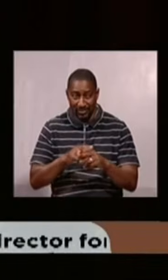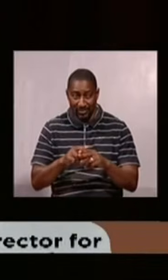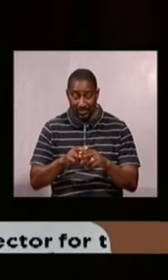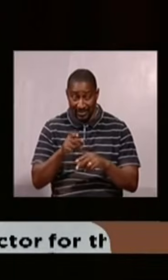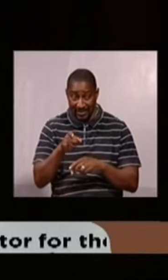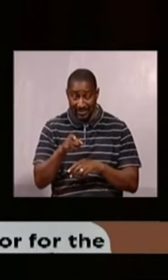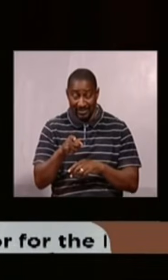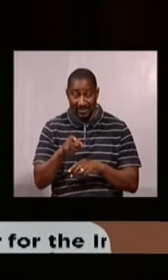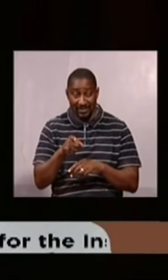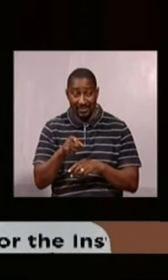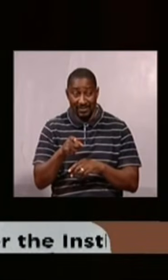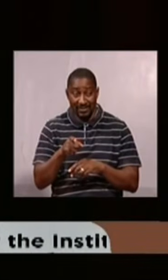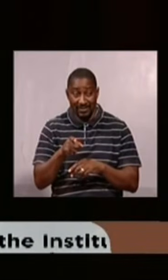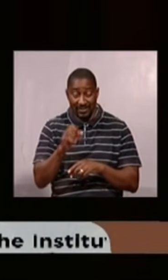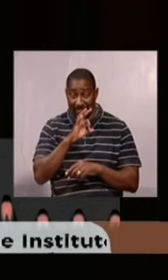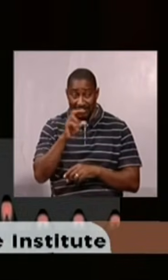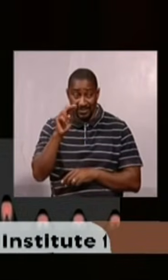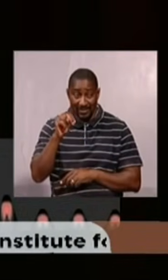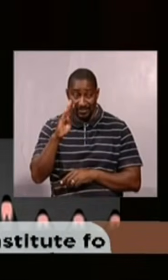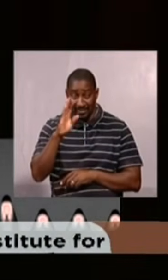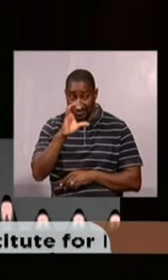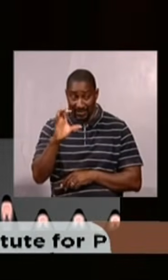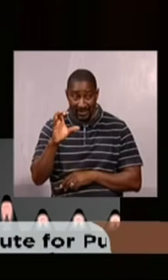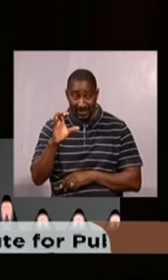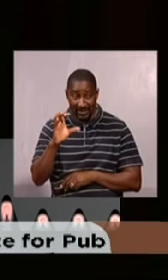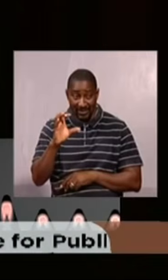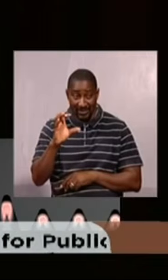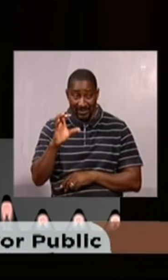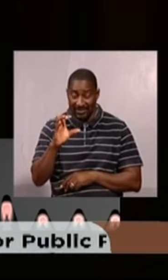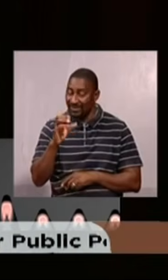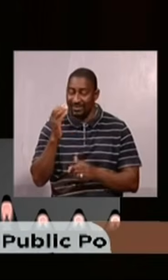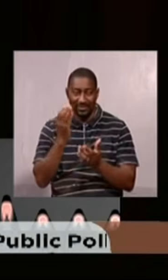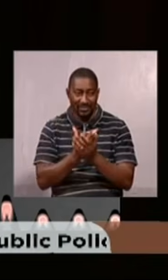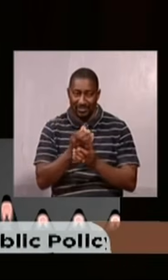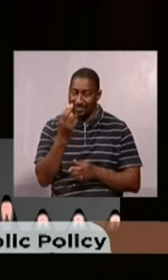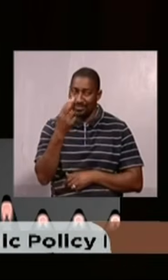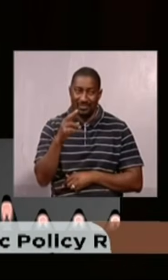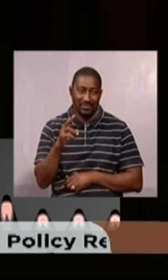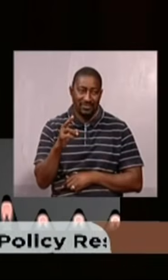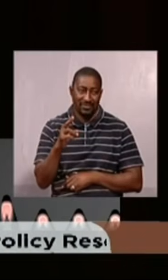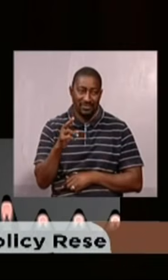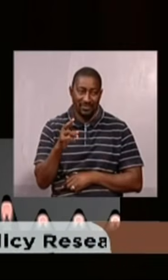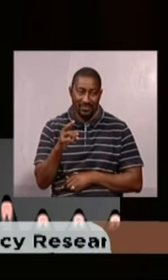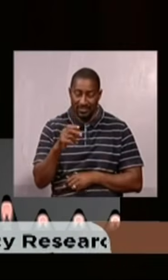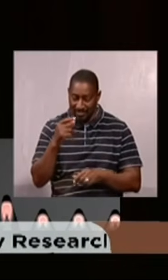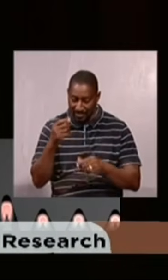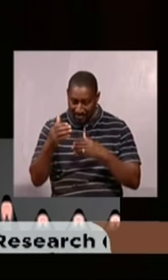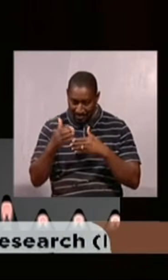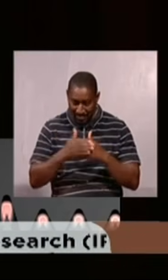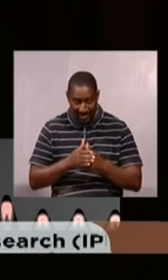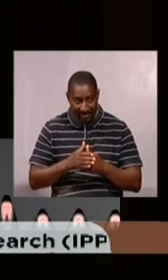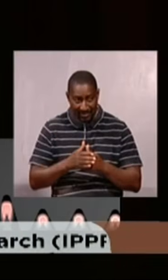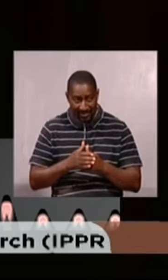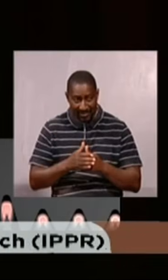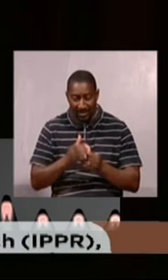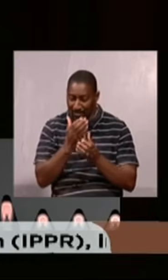do we mean by that? If NBC didn't say it, it wasn't true. So what does that mean? We go back to the sources, the